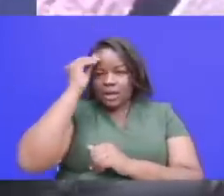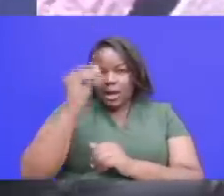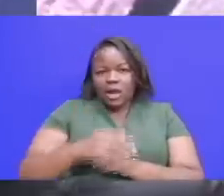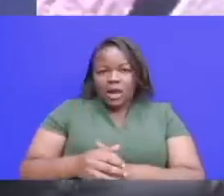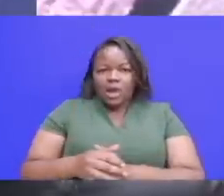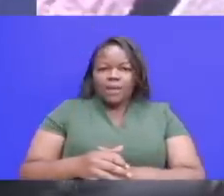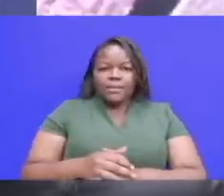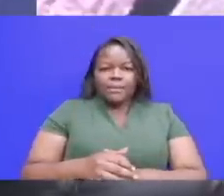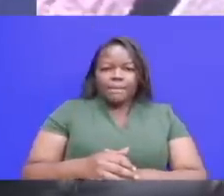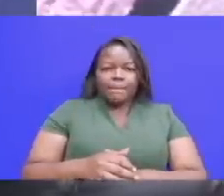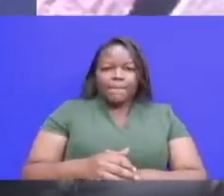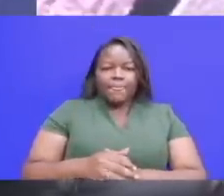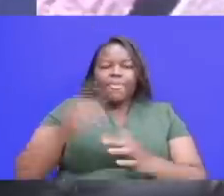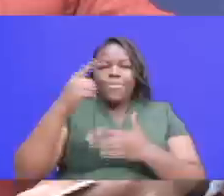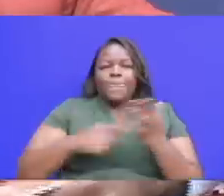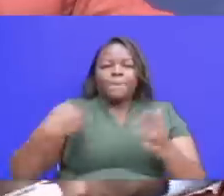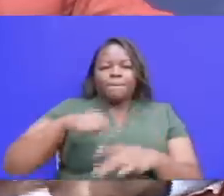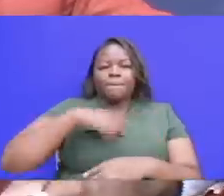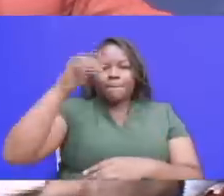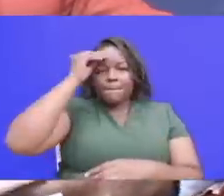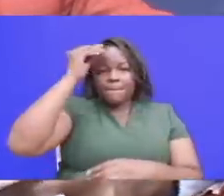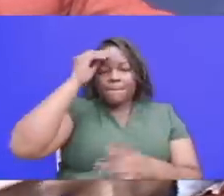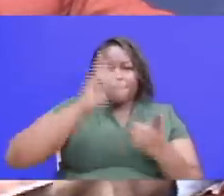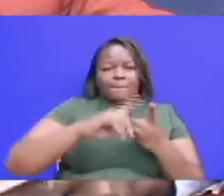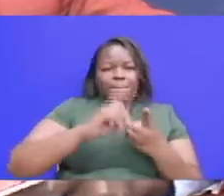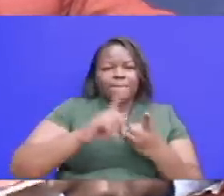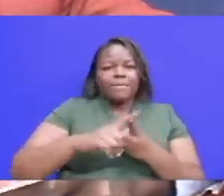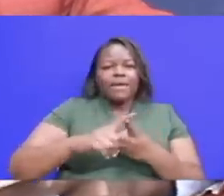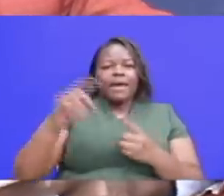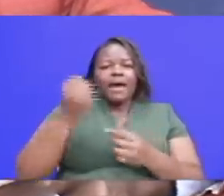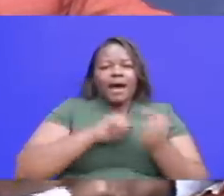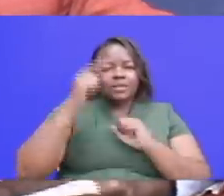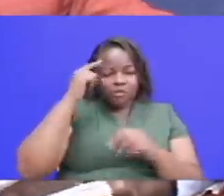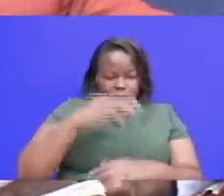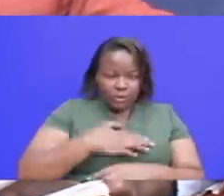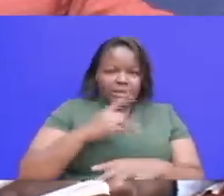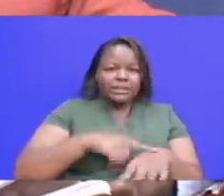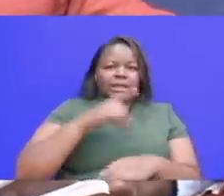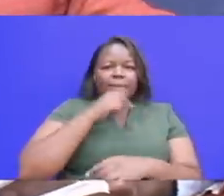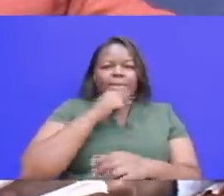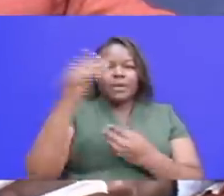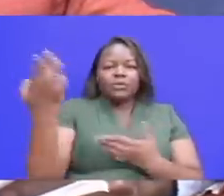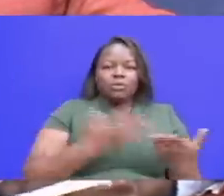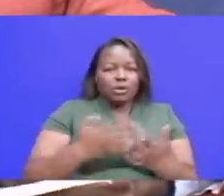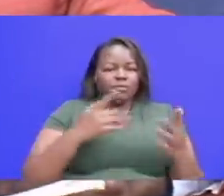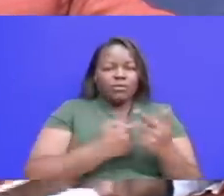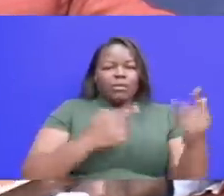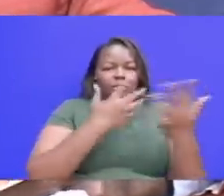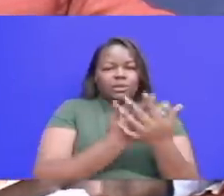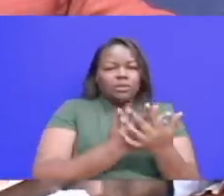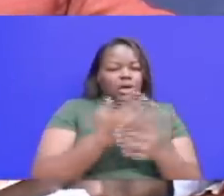final life. I think what you can learn, dear viewers, is number one, an act of humility. When Joseph was now brought from prison facing